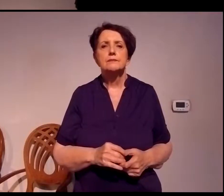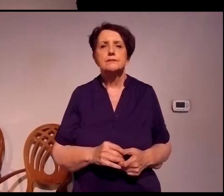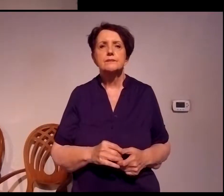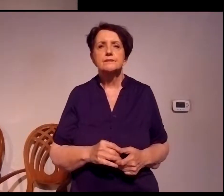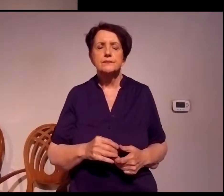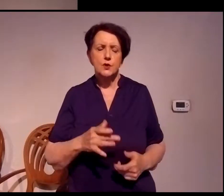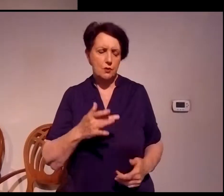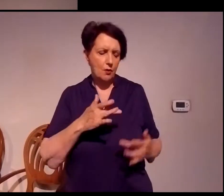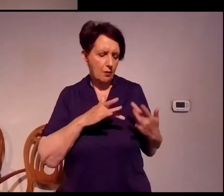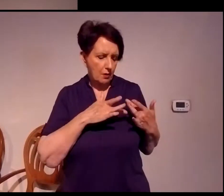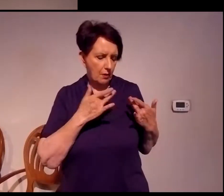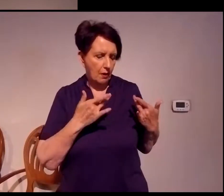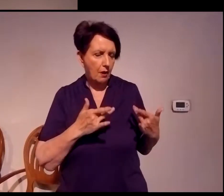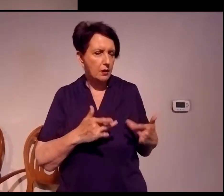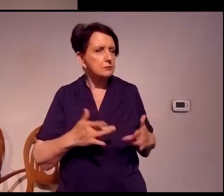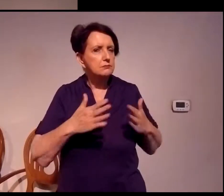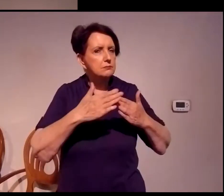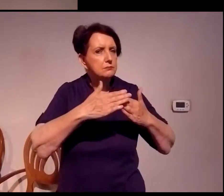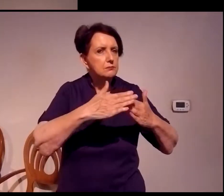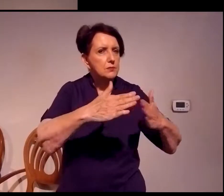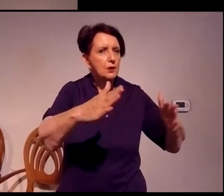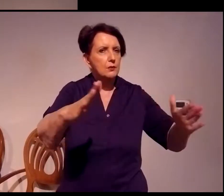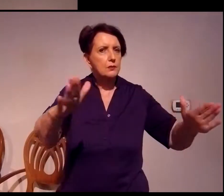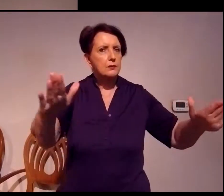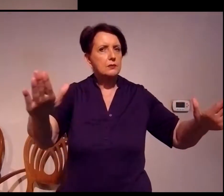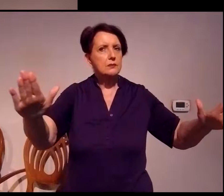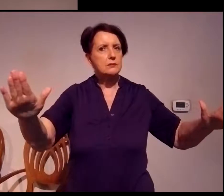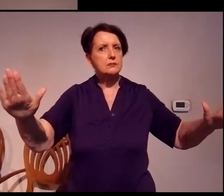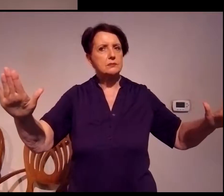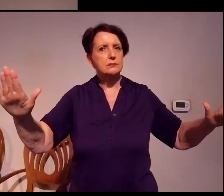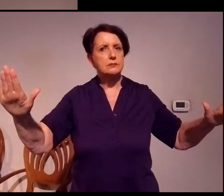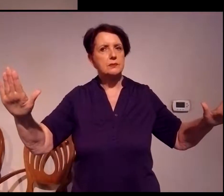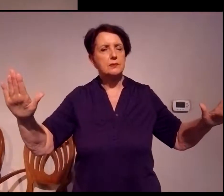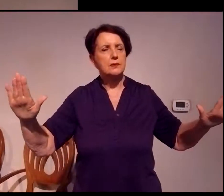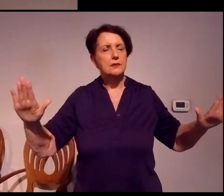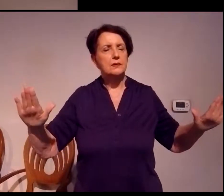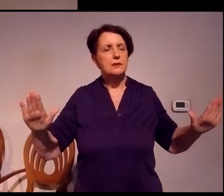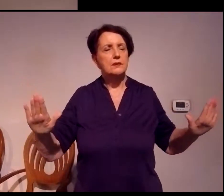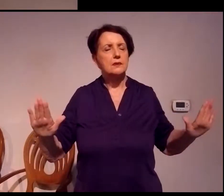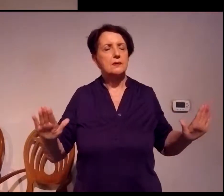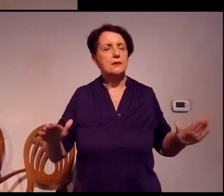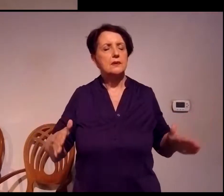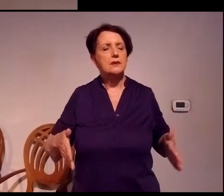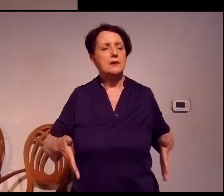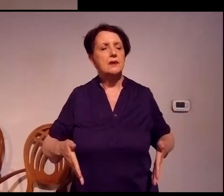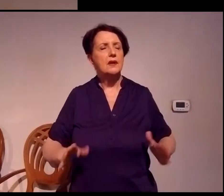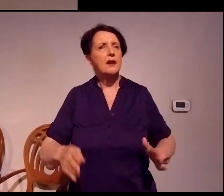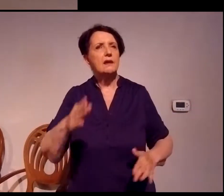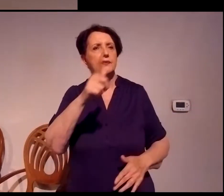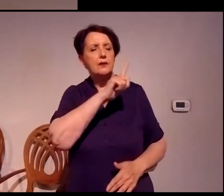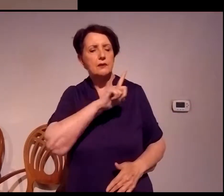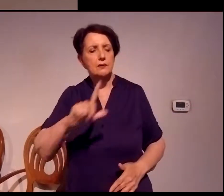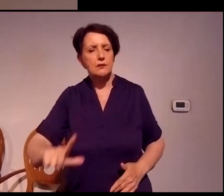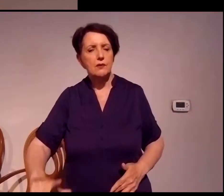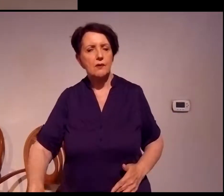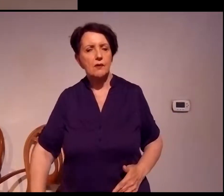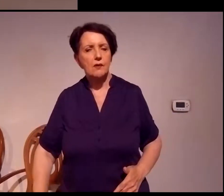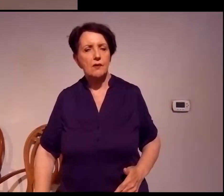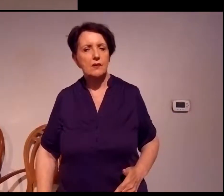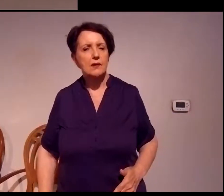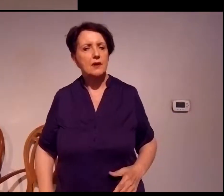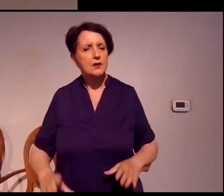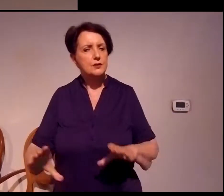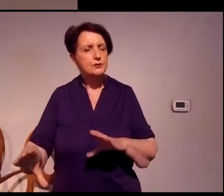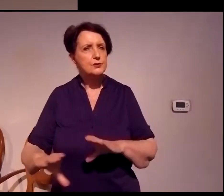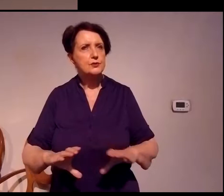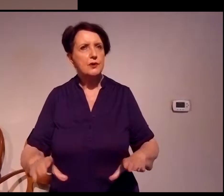Open your heart. Let the Lord have its own way.